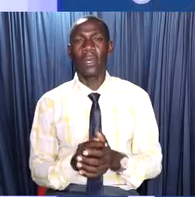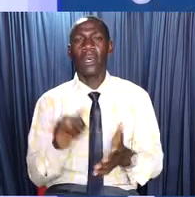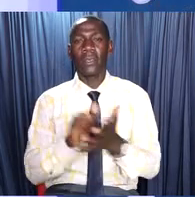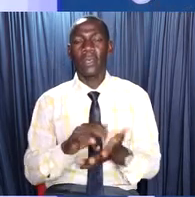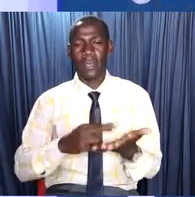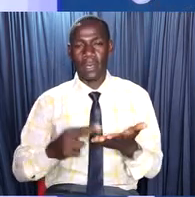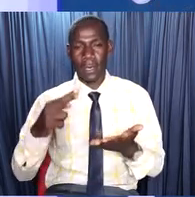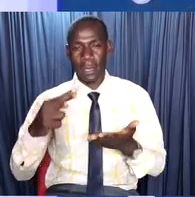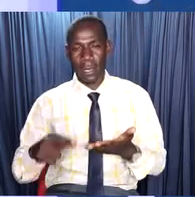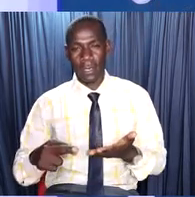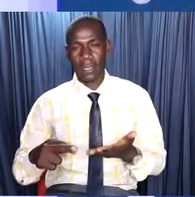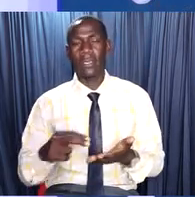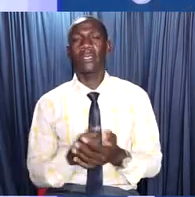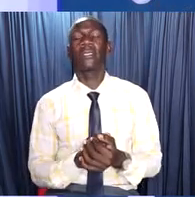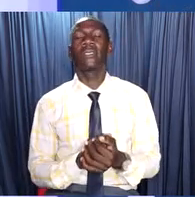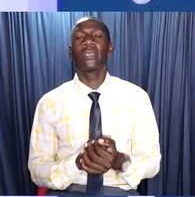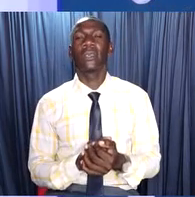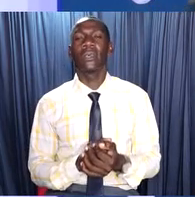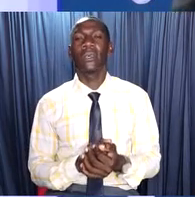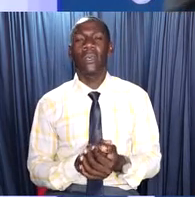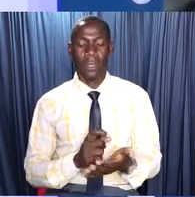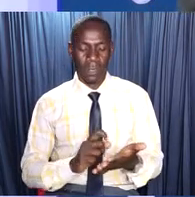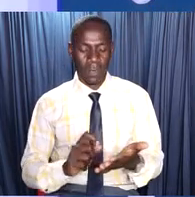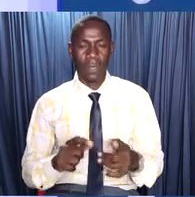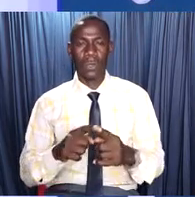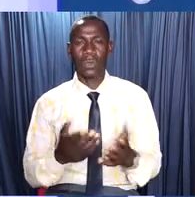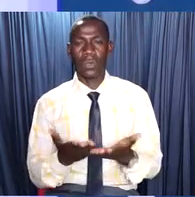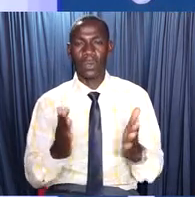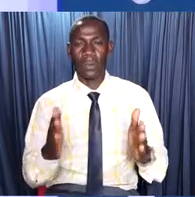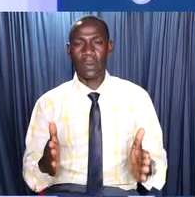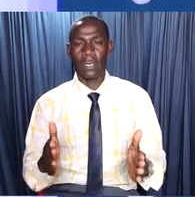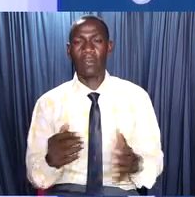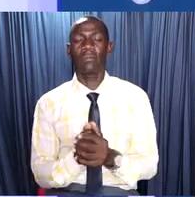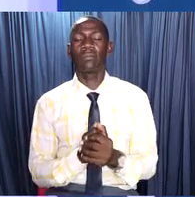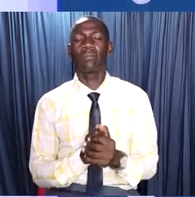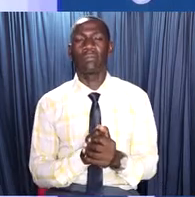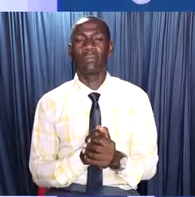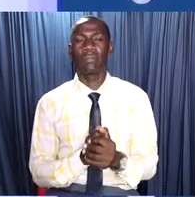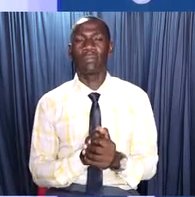ndio haki. Because that is right. Iliyoandikiwa watumwa. That was commanded for the servants.